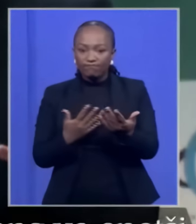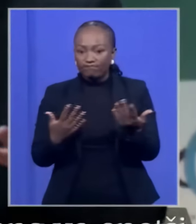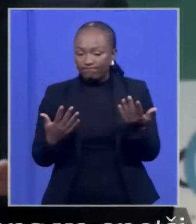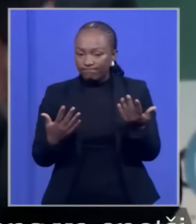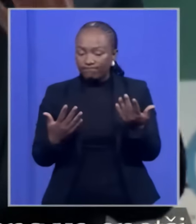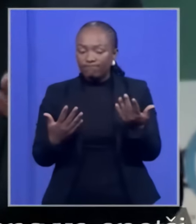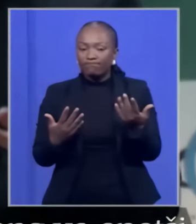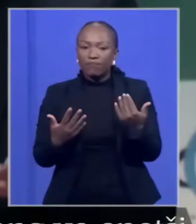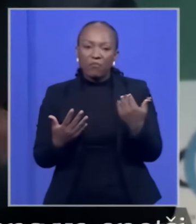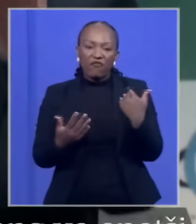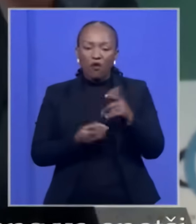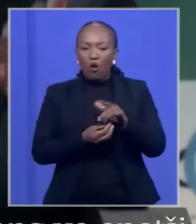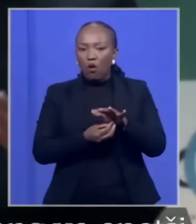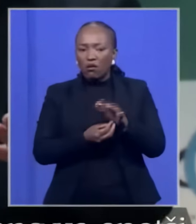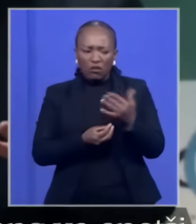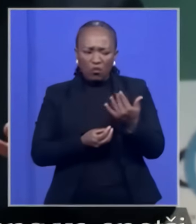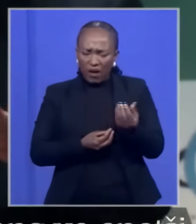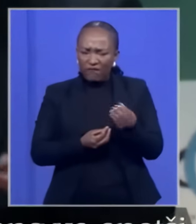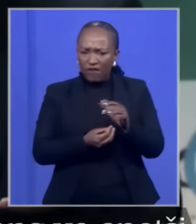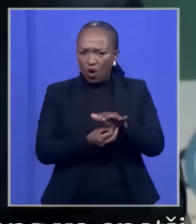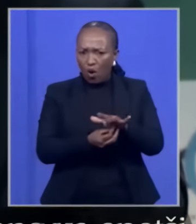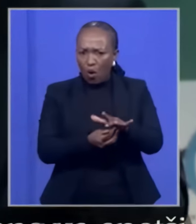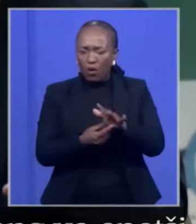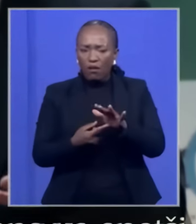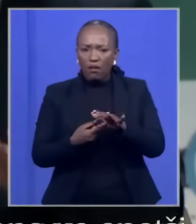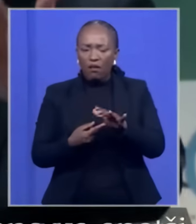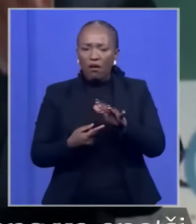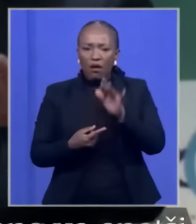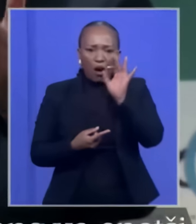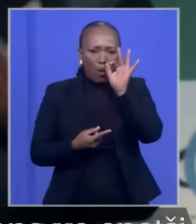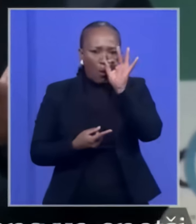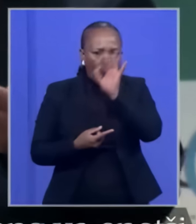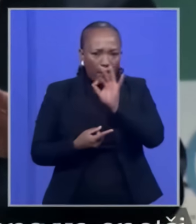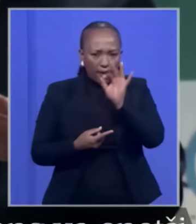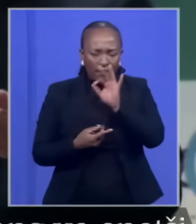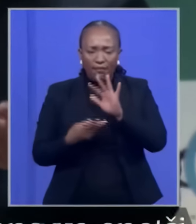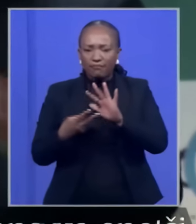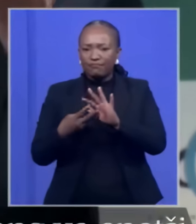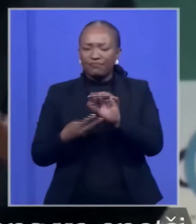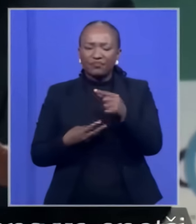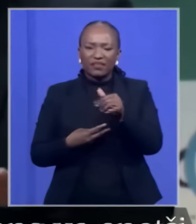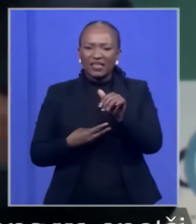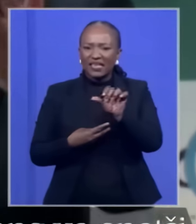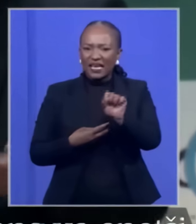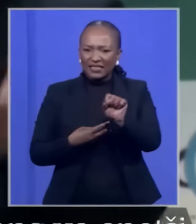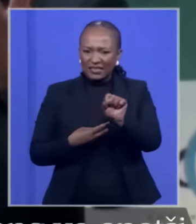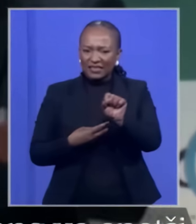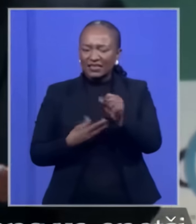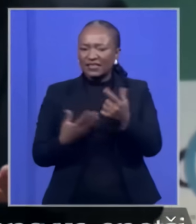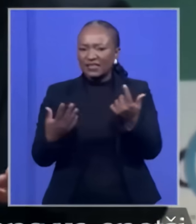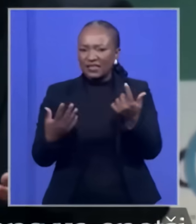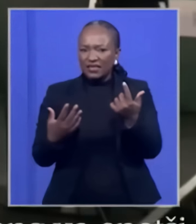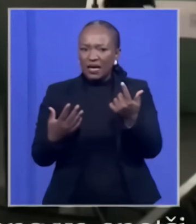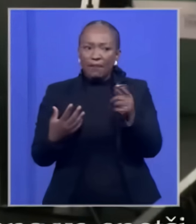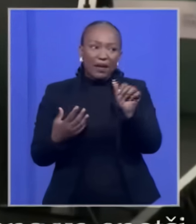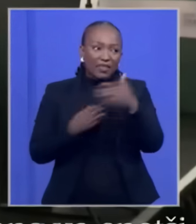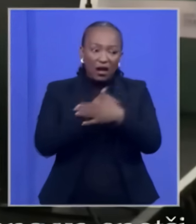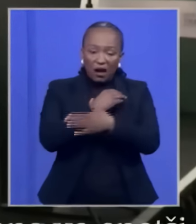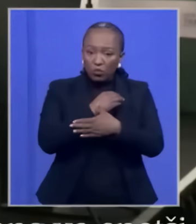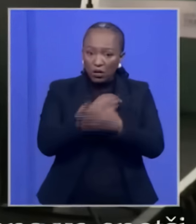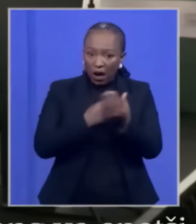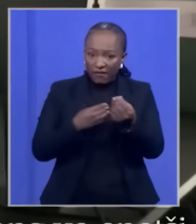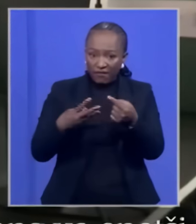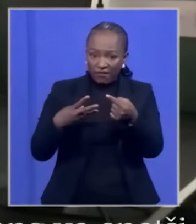got coal, you got oil, you got gas, for example. Now, most of the African countries don't have coal or oil or gas.